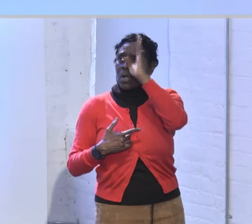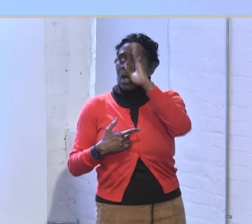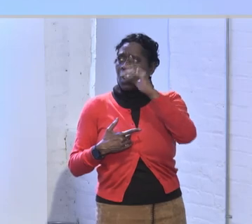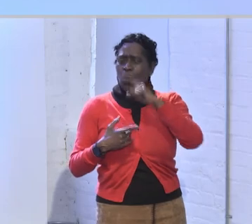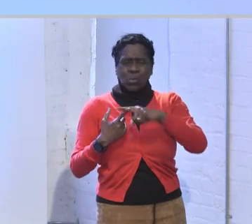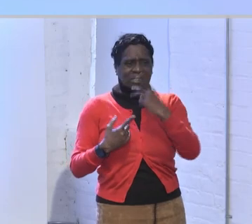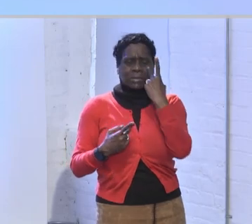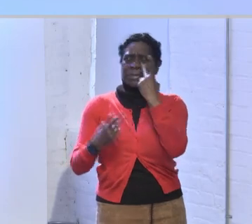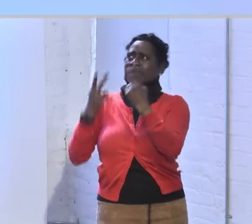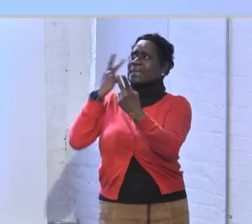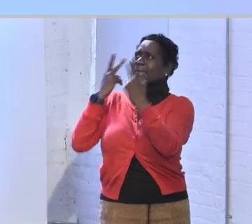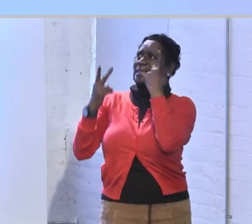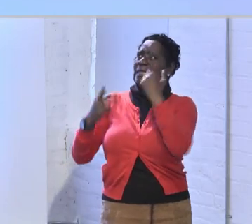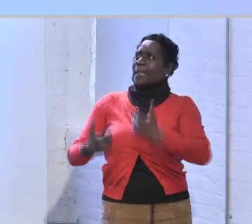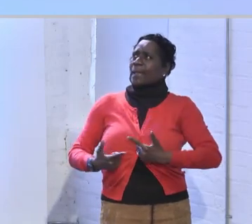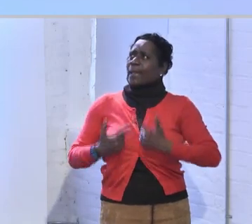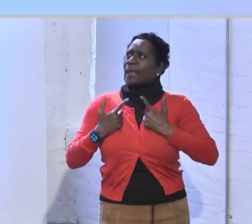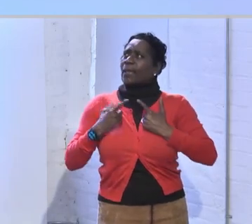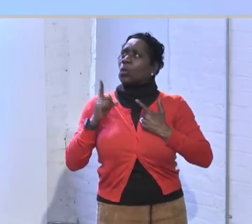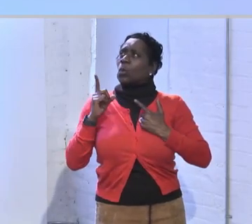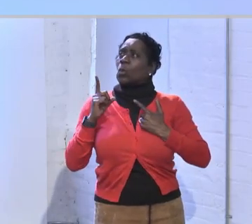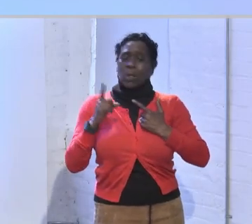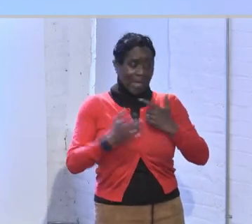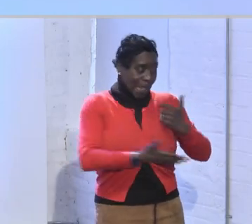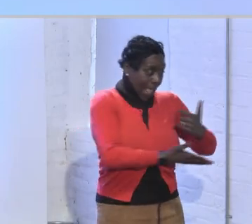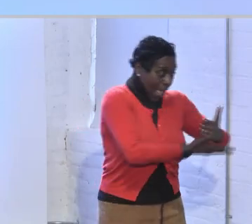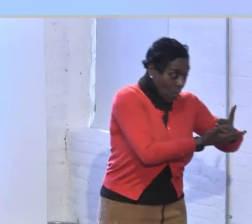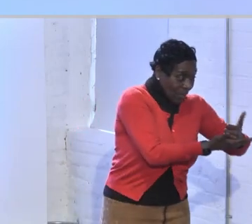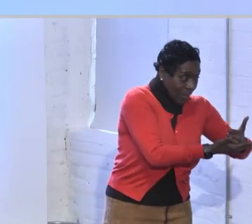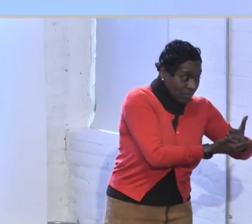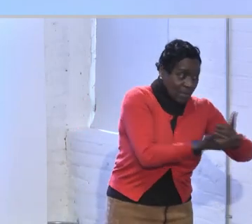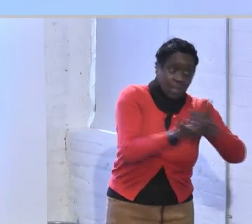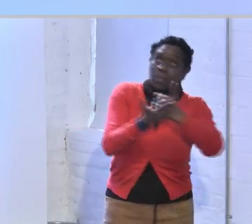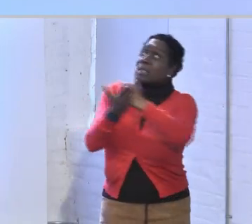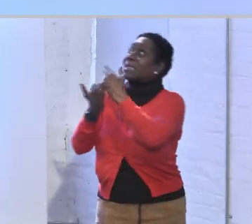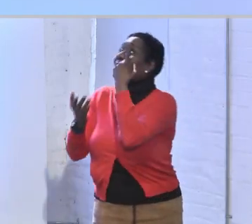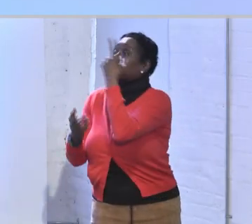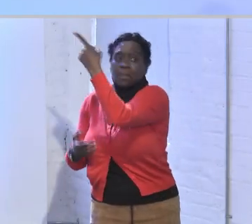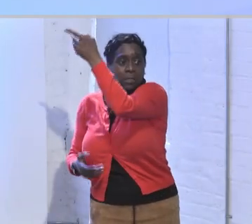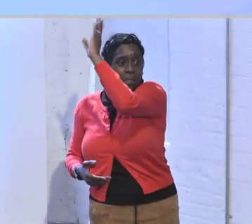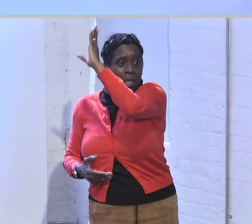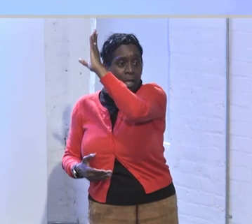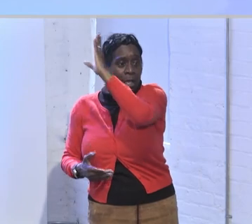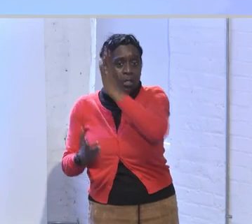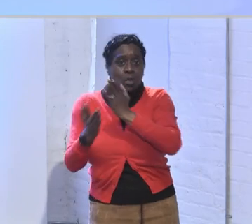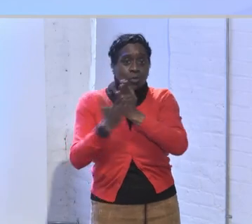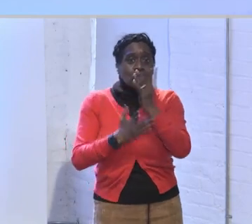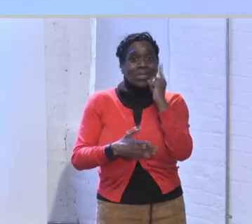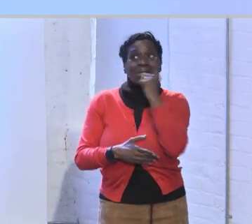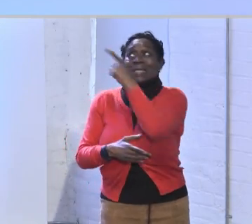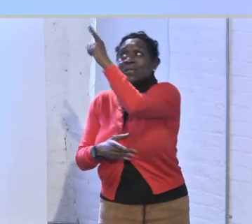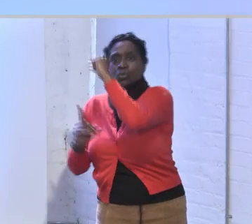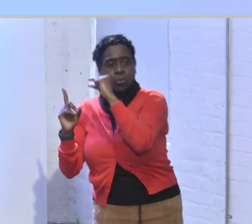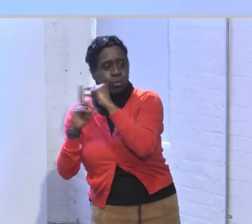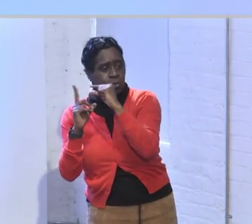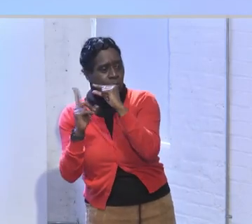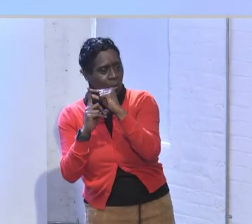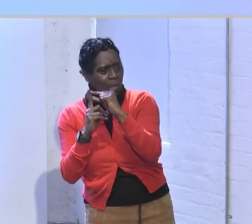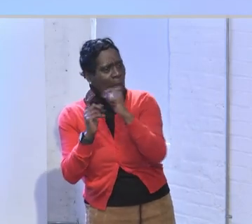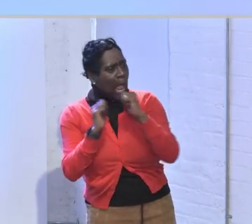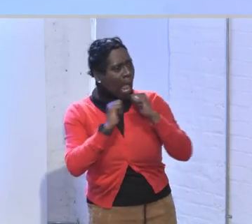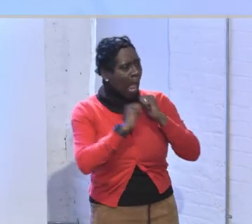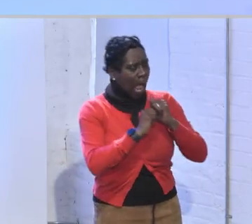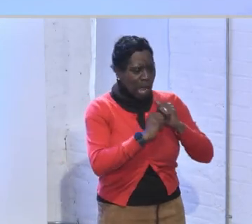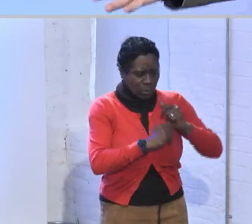to see life and help our children see life through the eyes of God and through the eyes of God's word. How do we treat